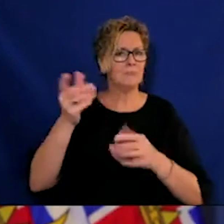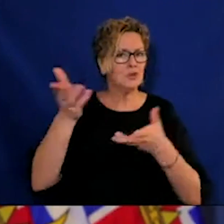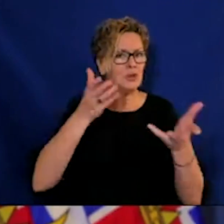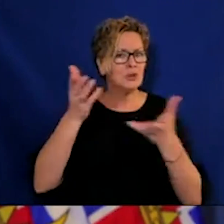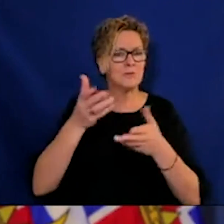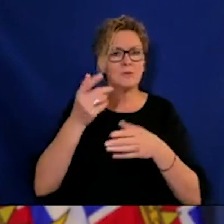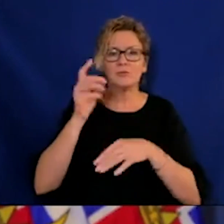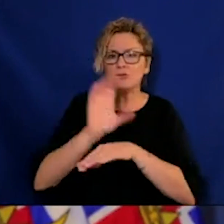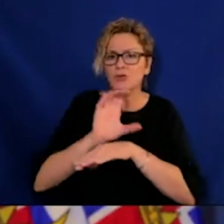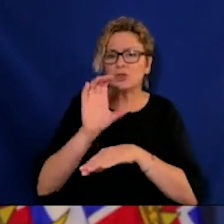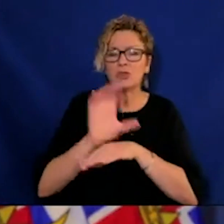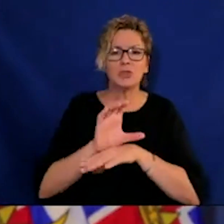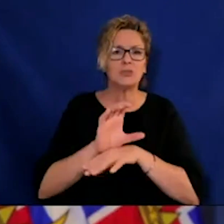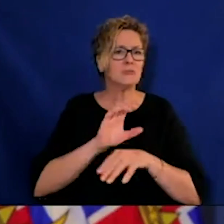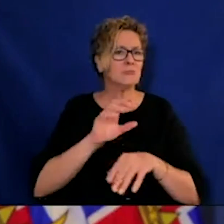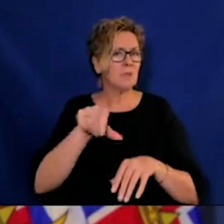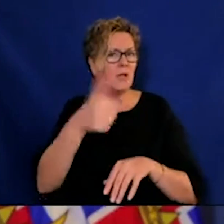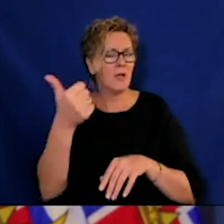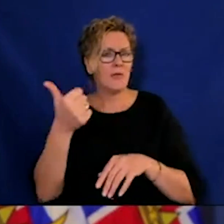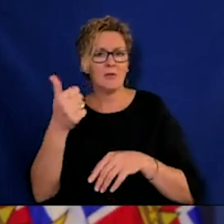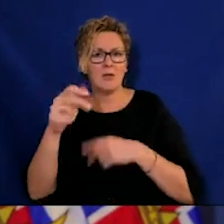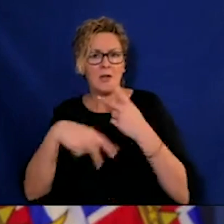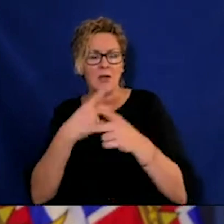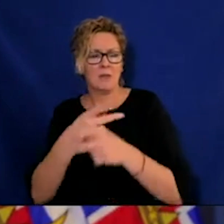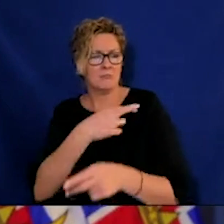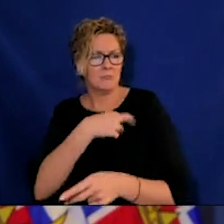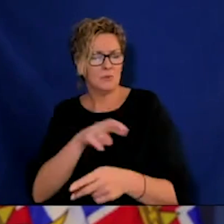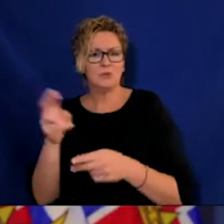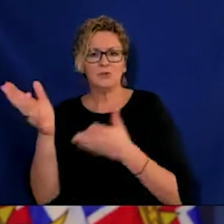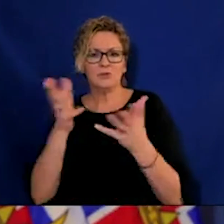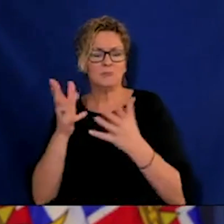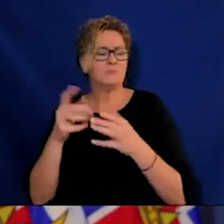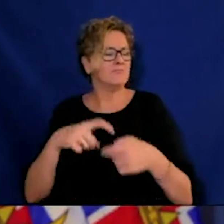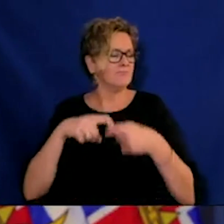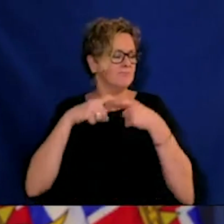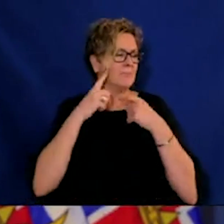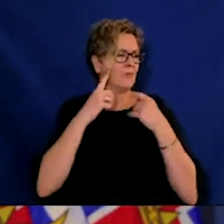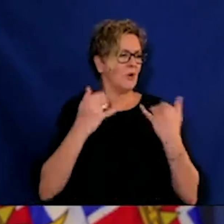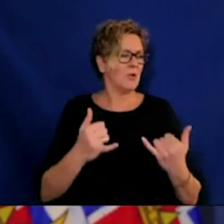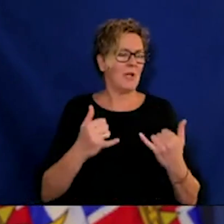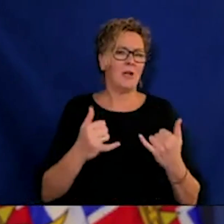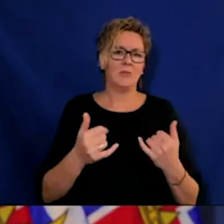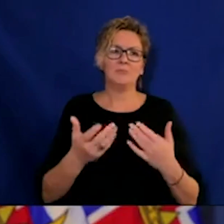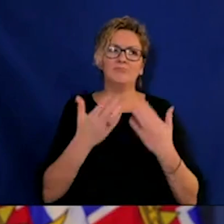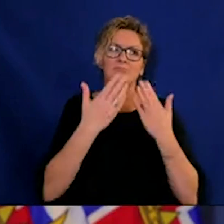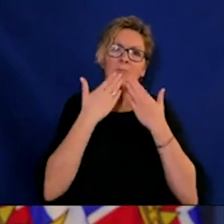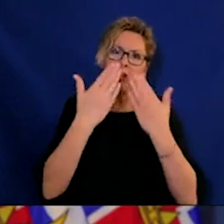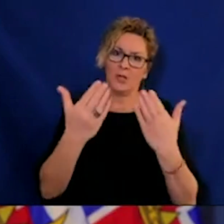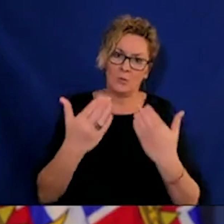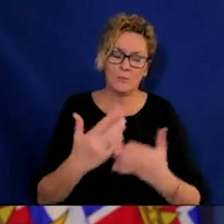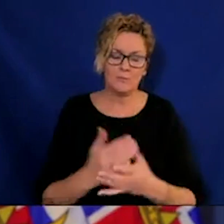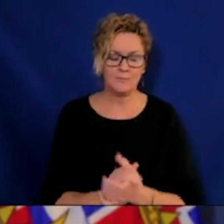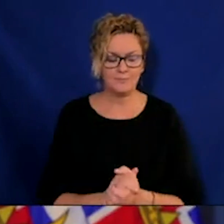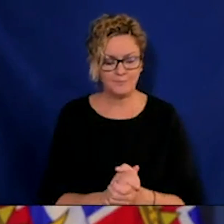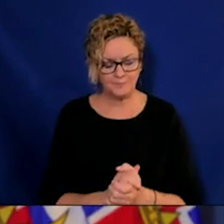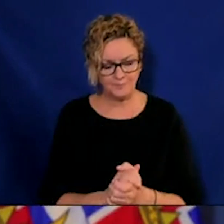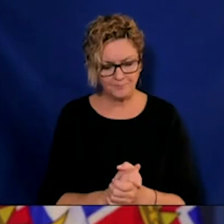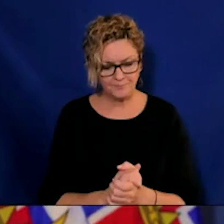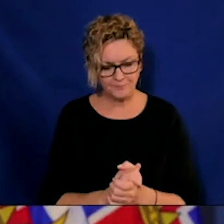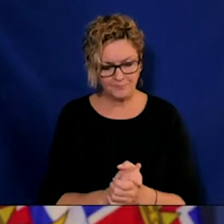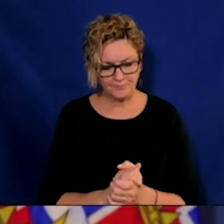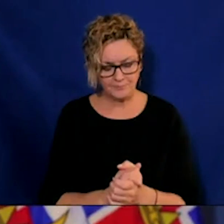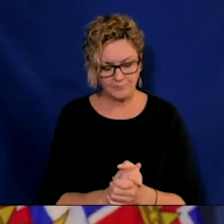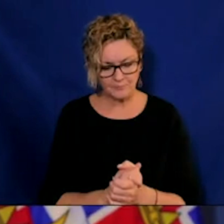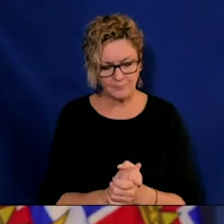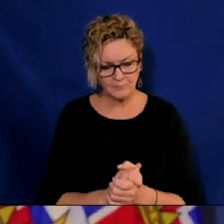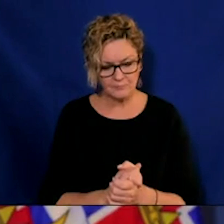on Monday, just to note with respect to our influenza vaccine measures that, as you'll be aware,